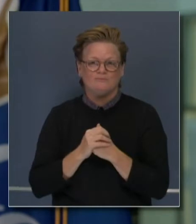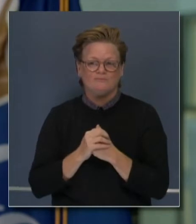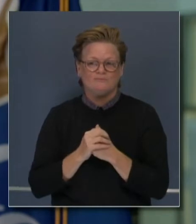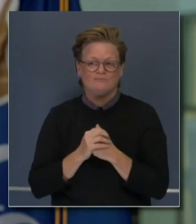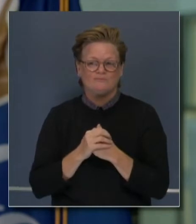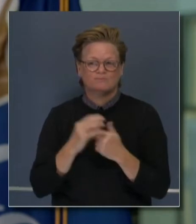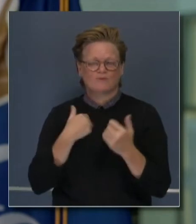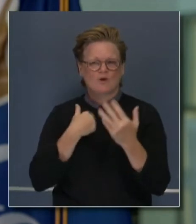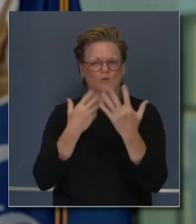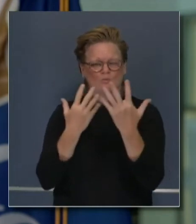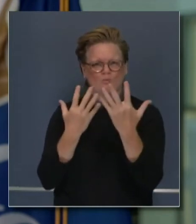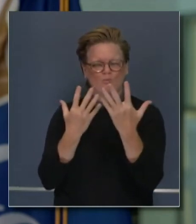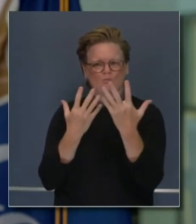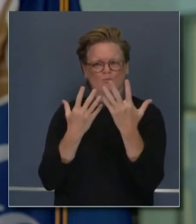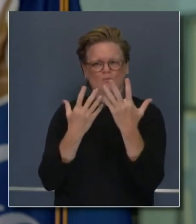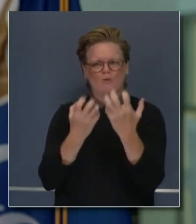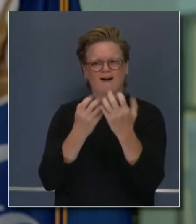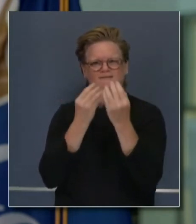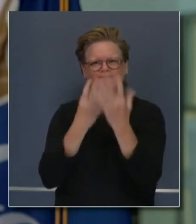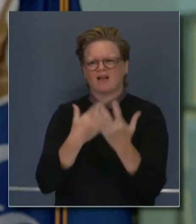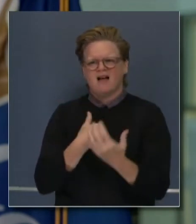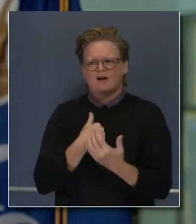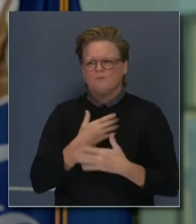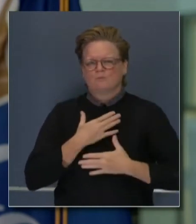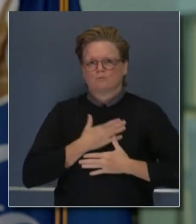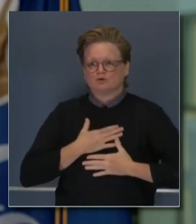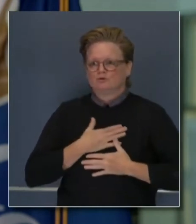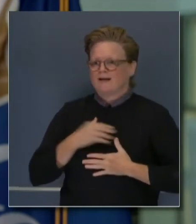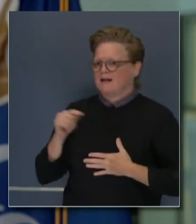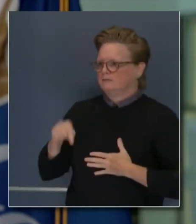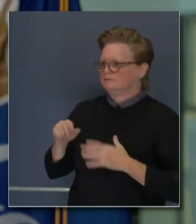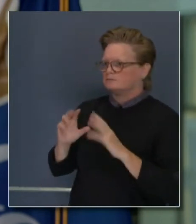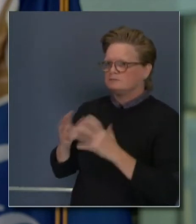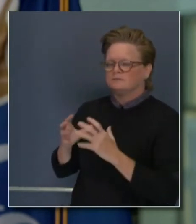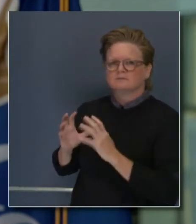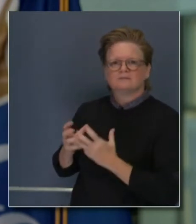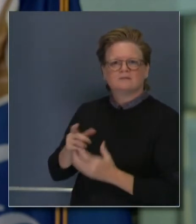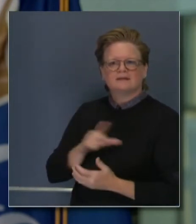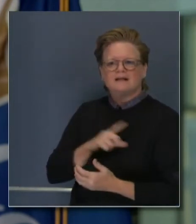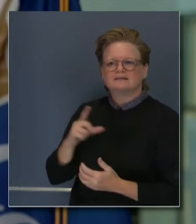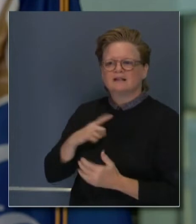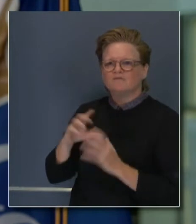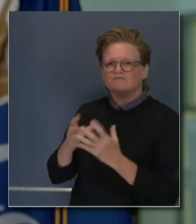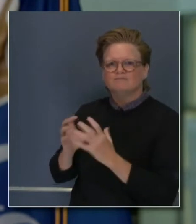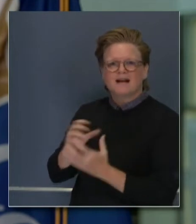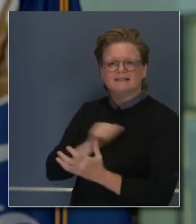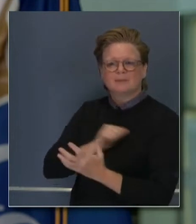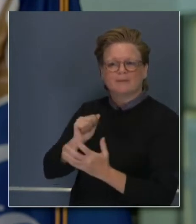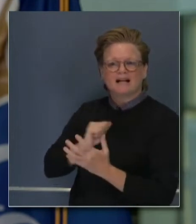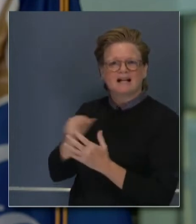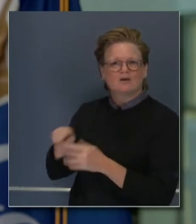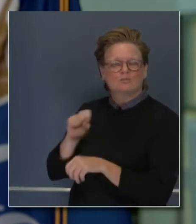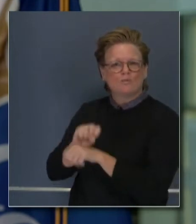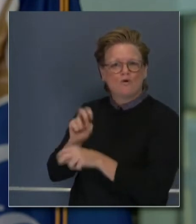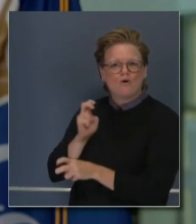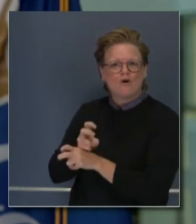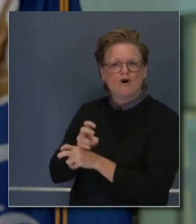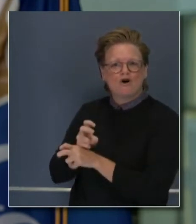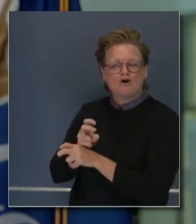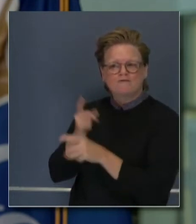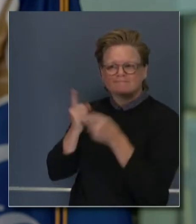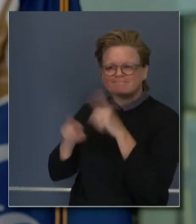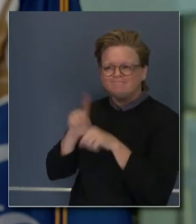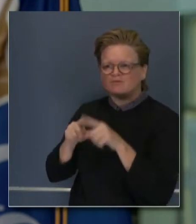extend appreciation to all of those leaders that worked hard to bring parties together. And I just want folks to